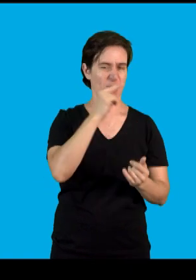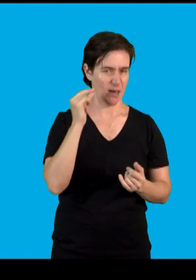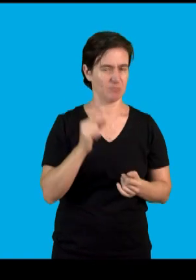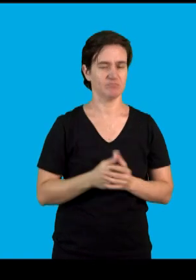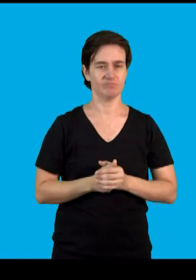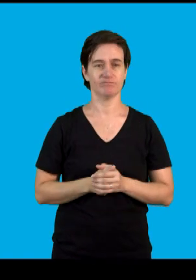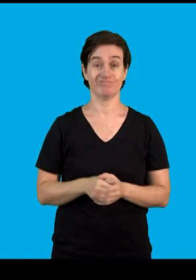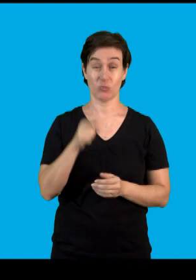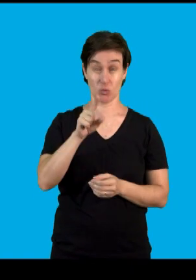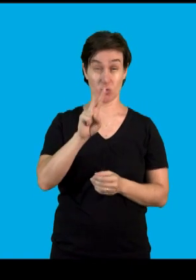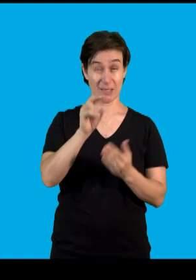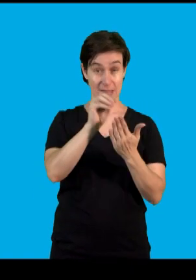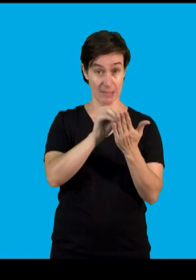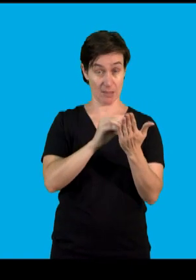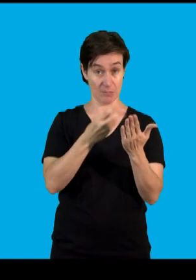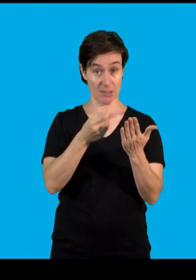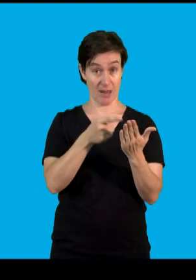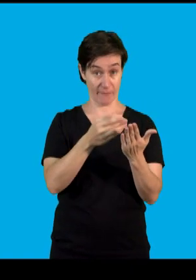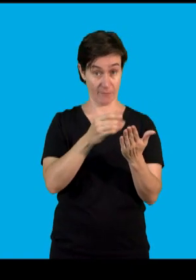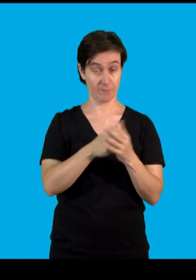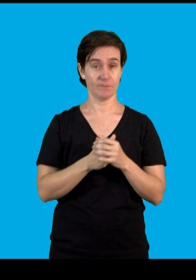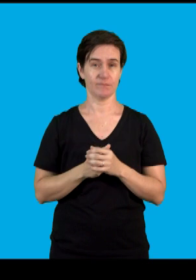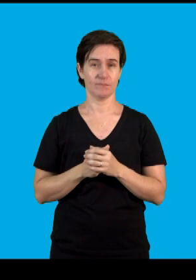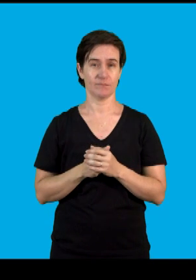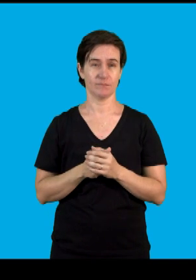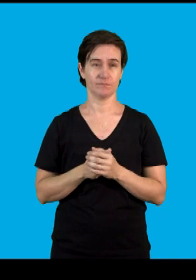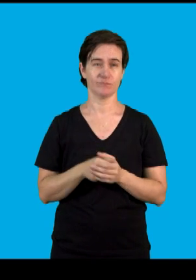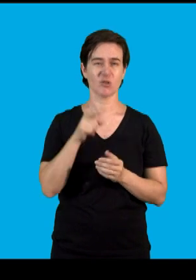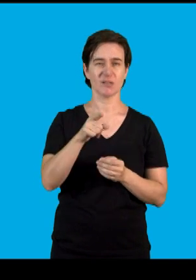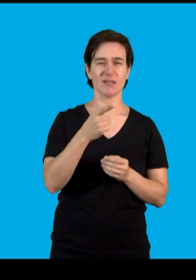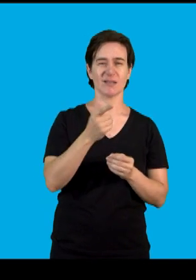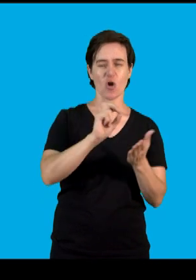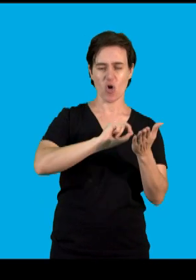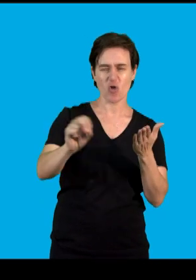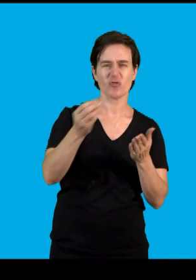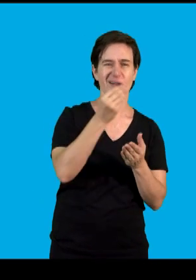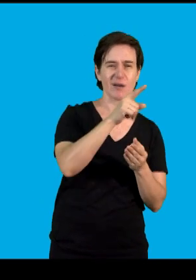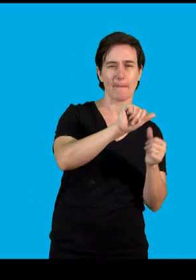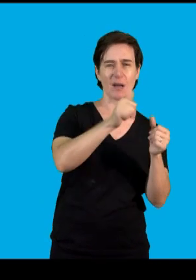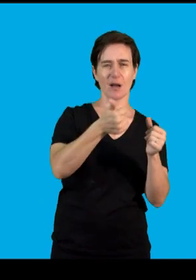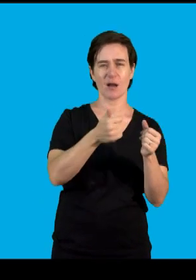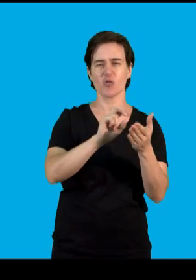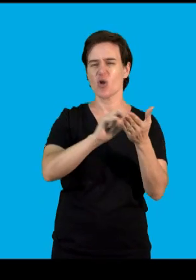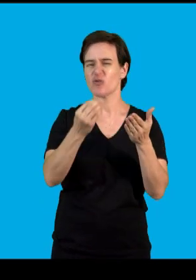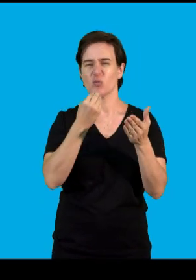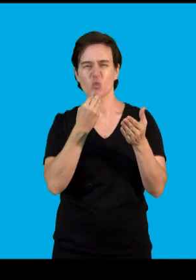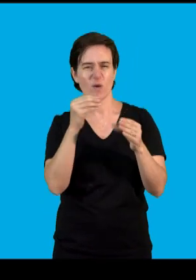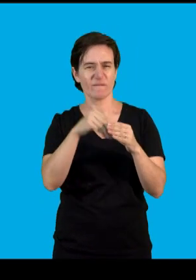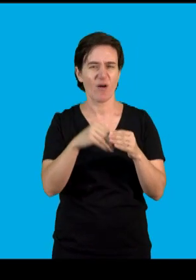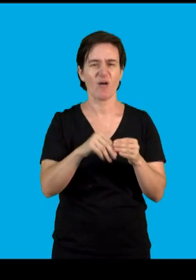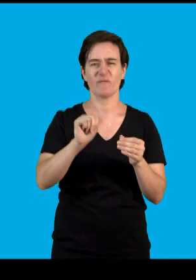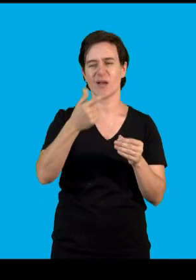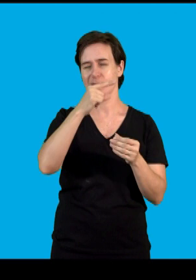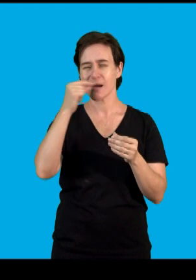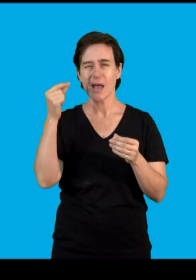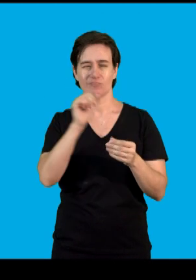is the statement. It shows you the contract number, the contracting party, the name